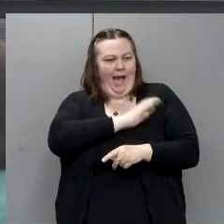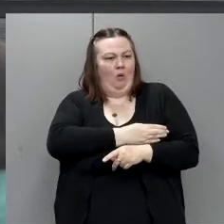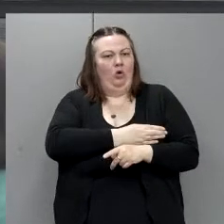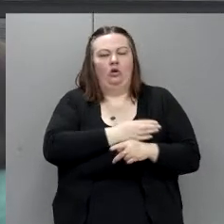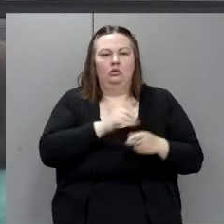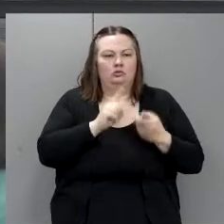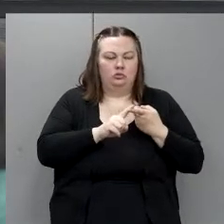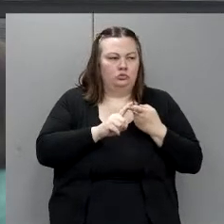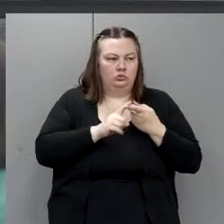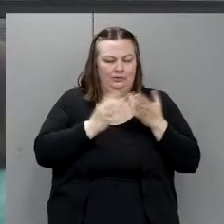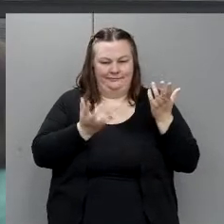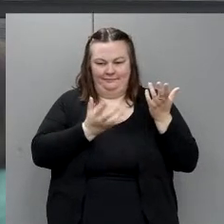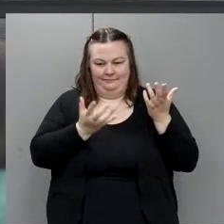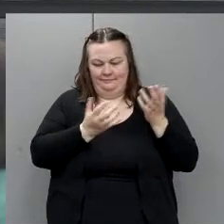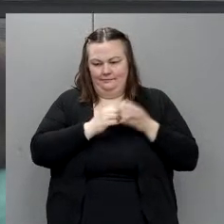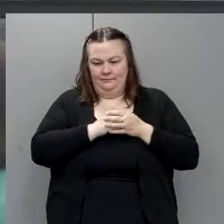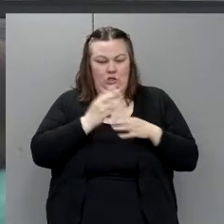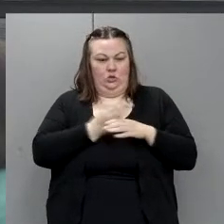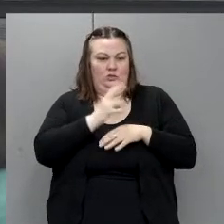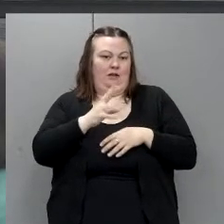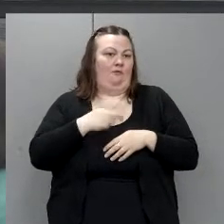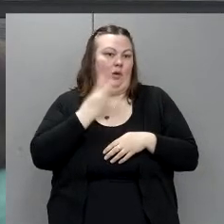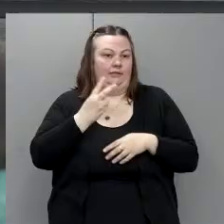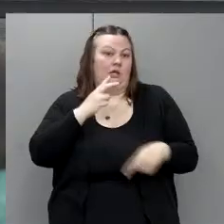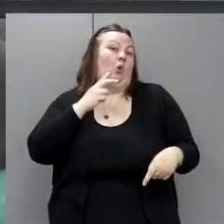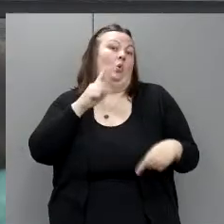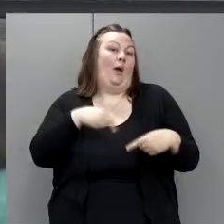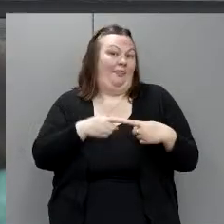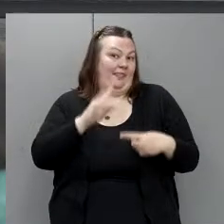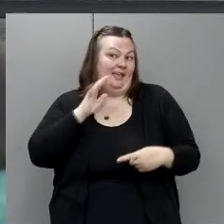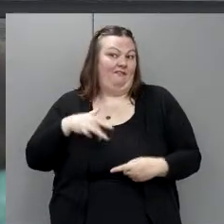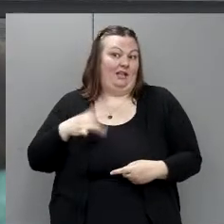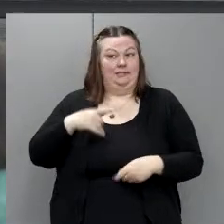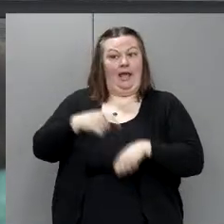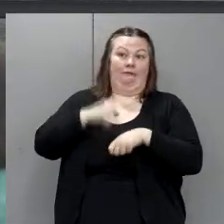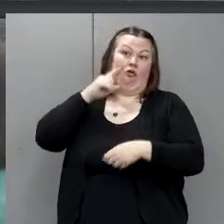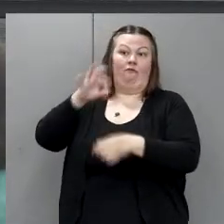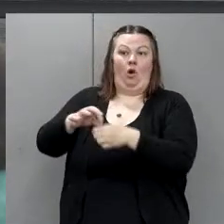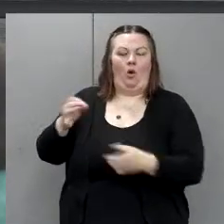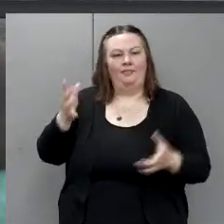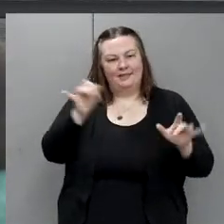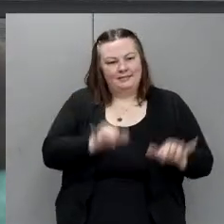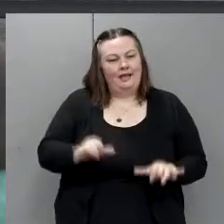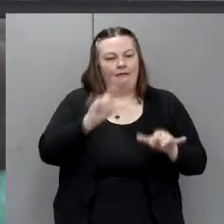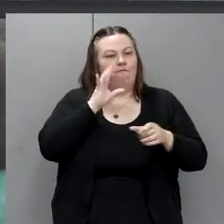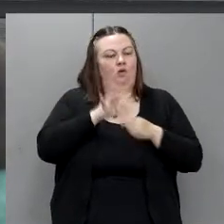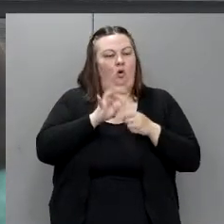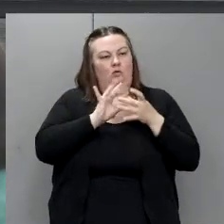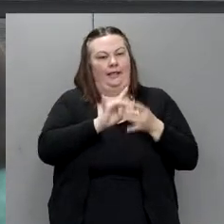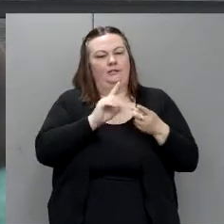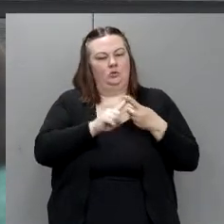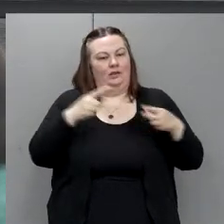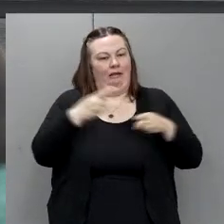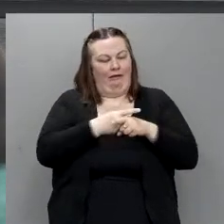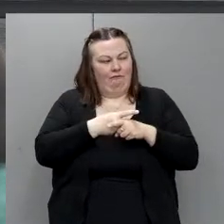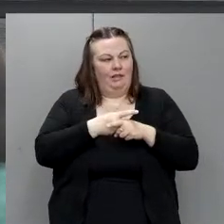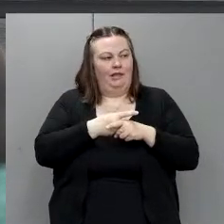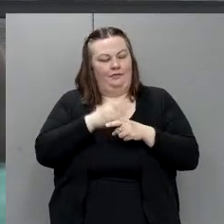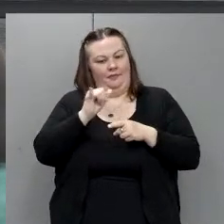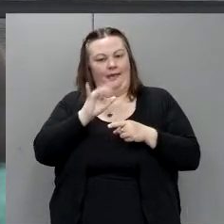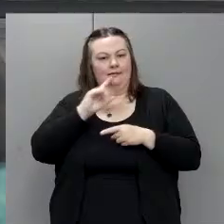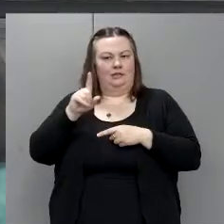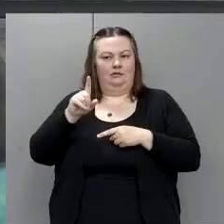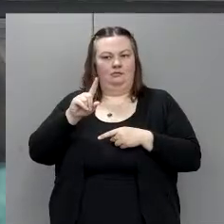to use their voice when it's time for a vote. And the same vote pertains to the conflict that's in